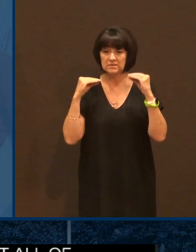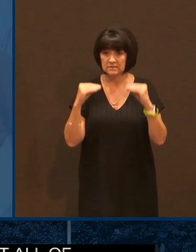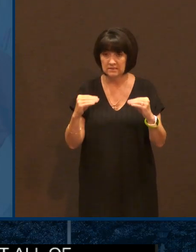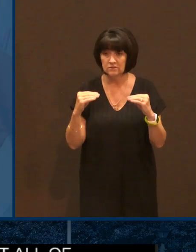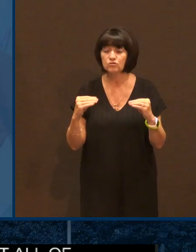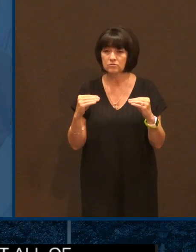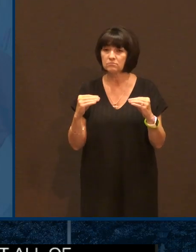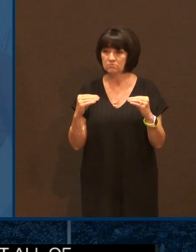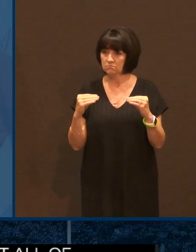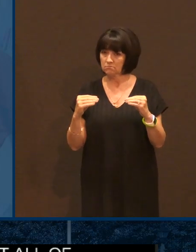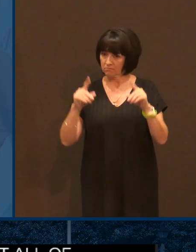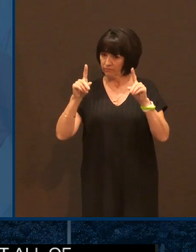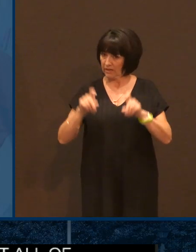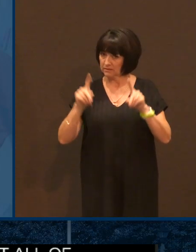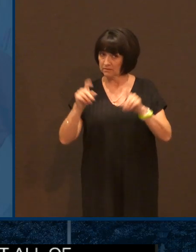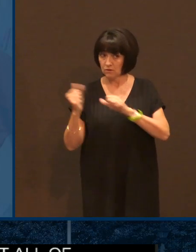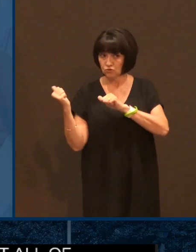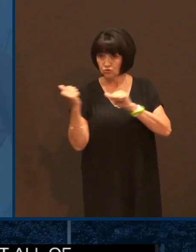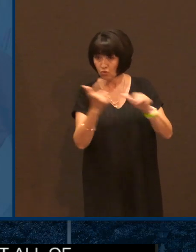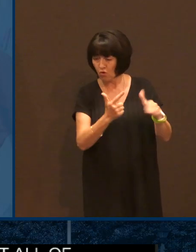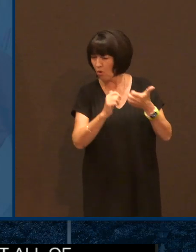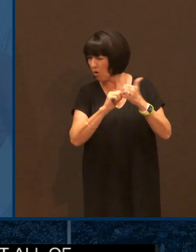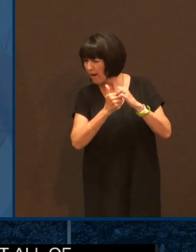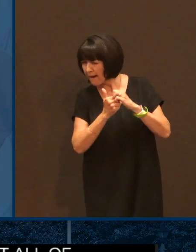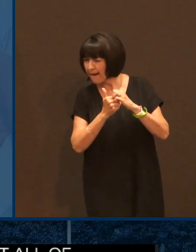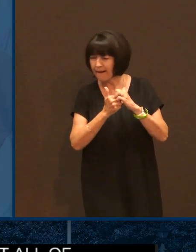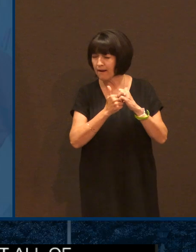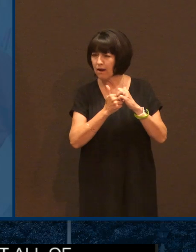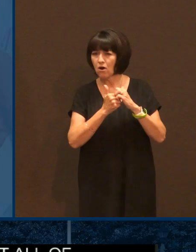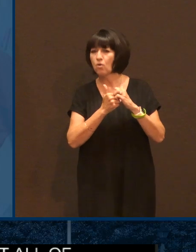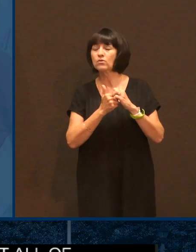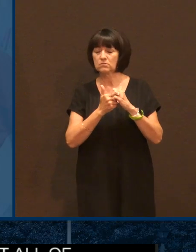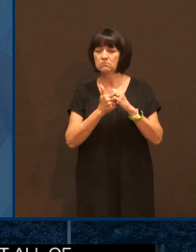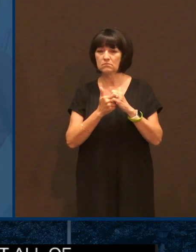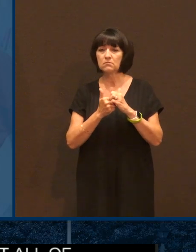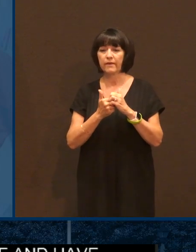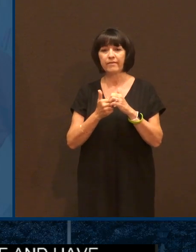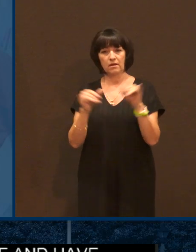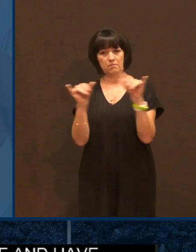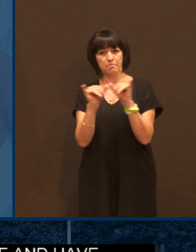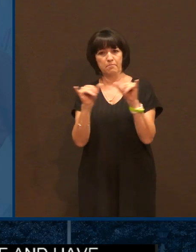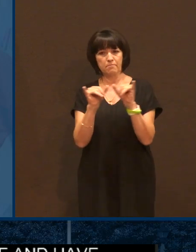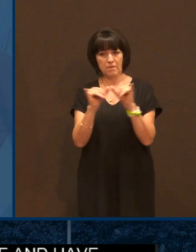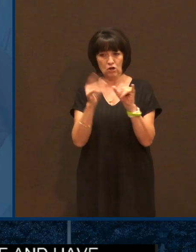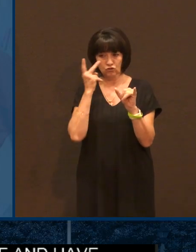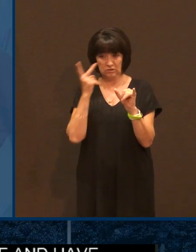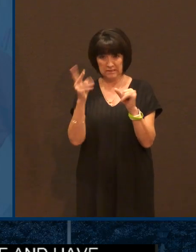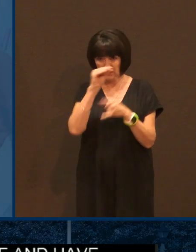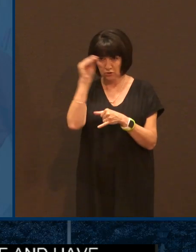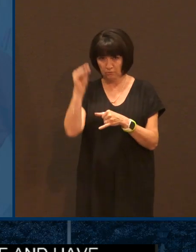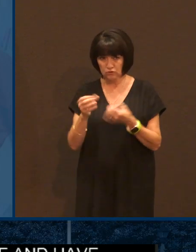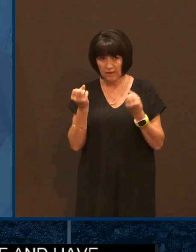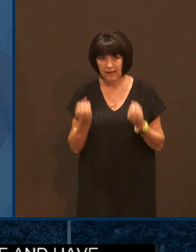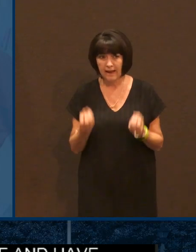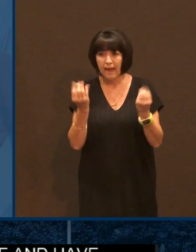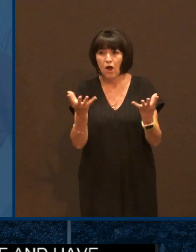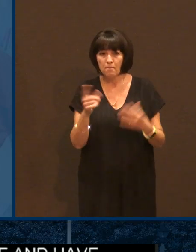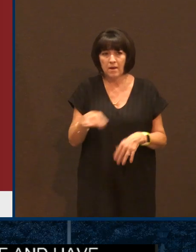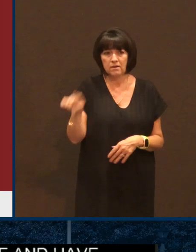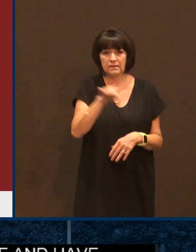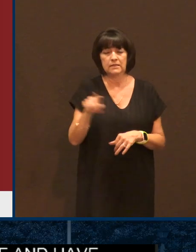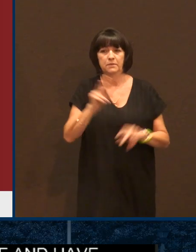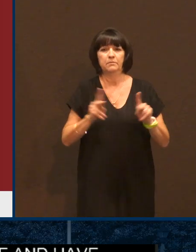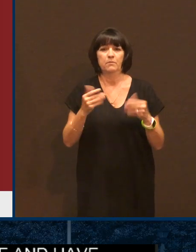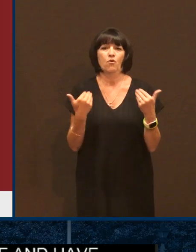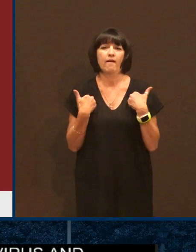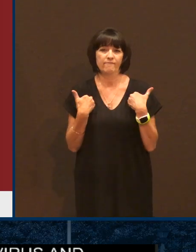way that measures any existence of the virus and the spread thereafter.